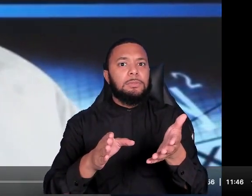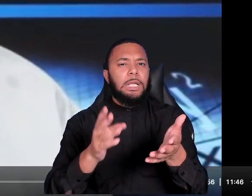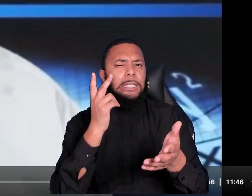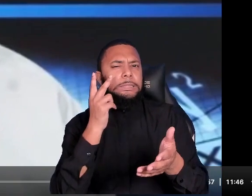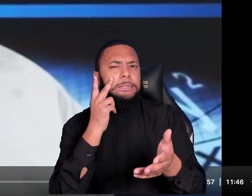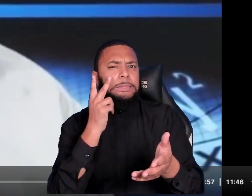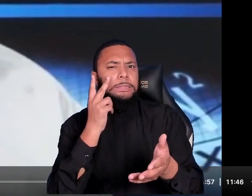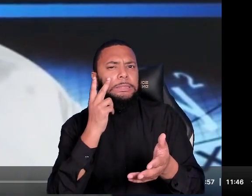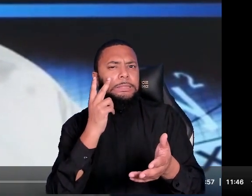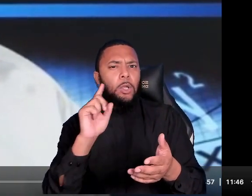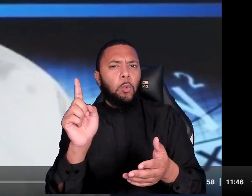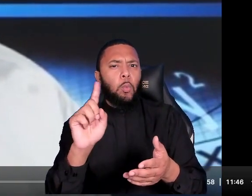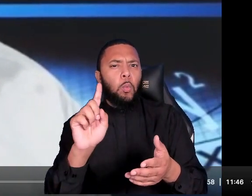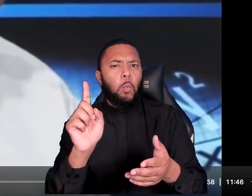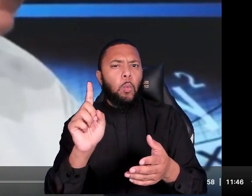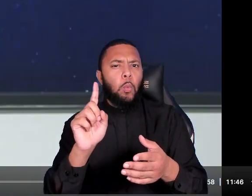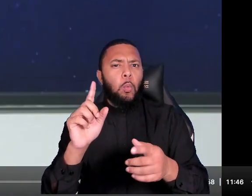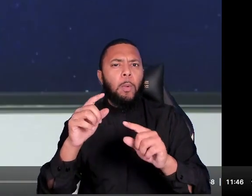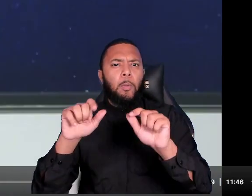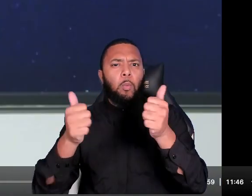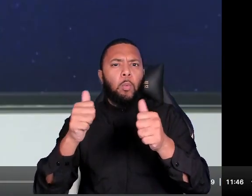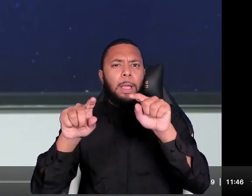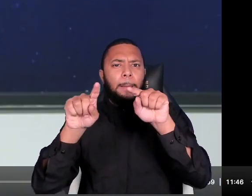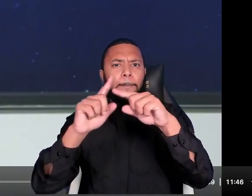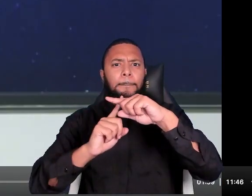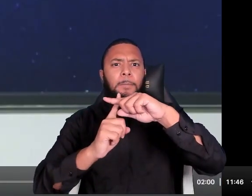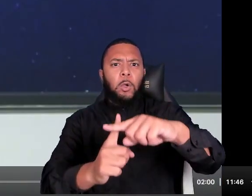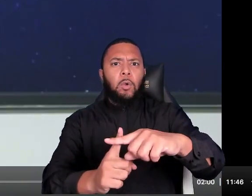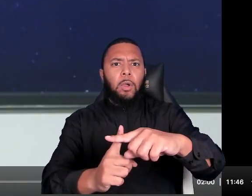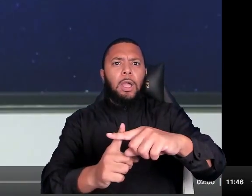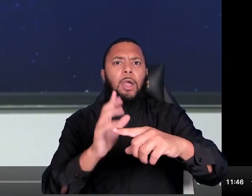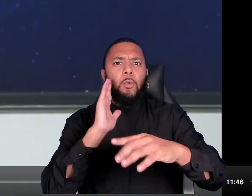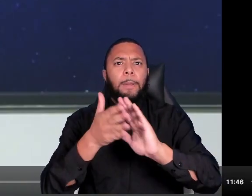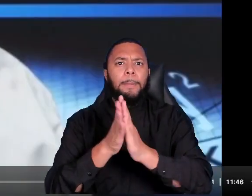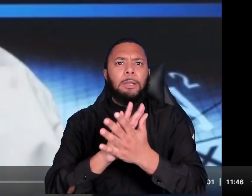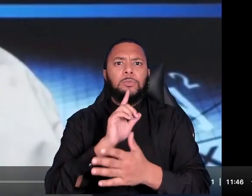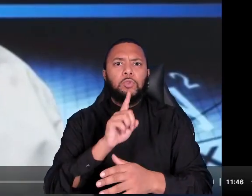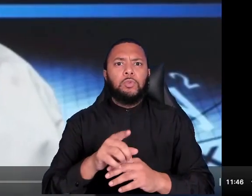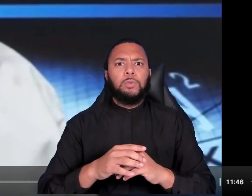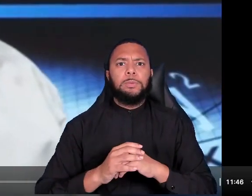which points make them all true. So let's just concentrate on the first one.